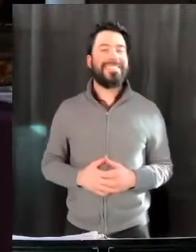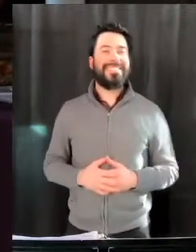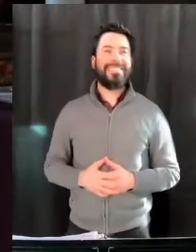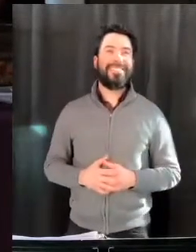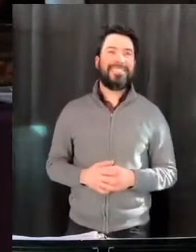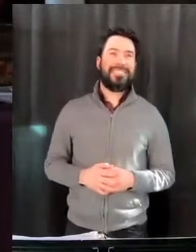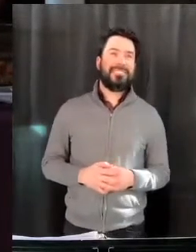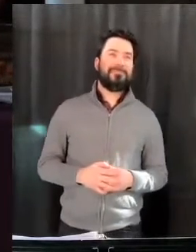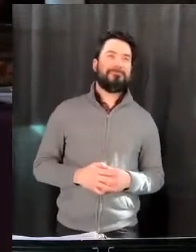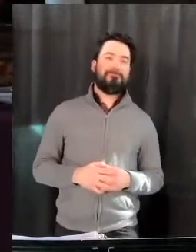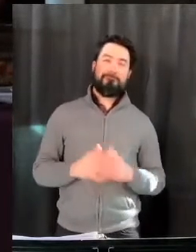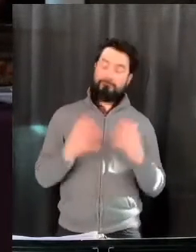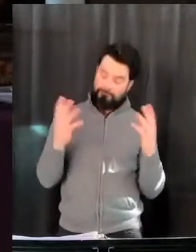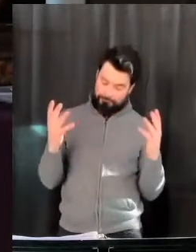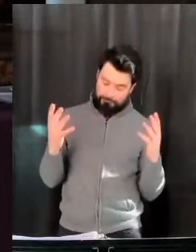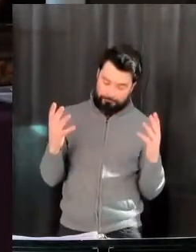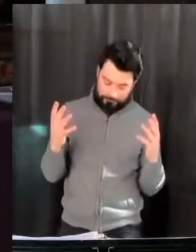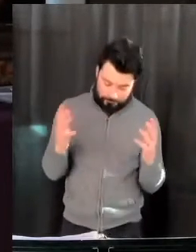So,